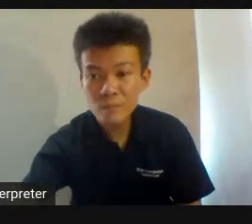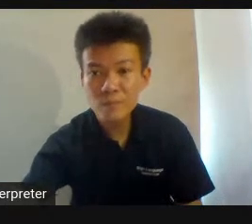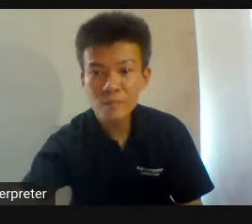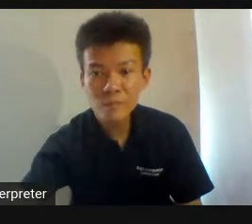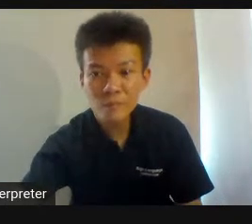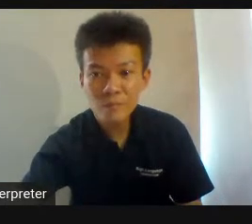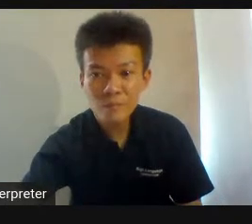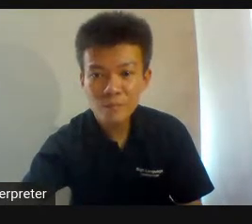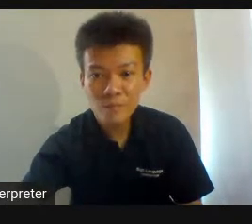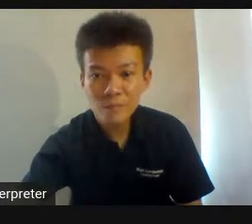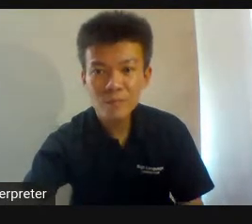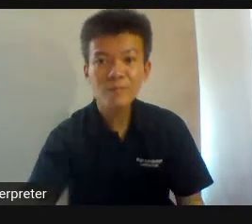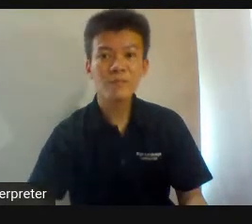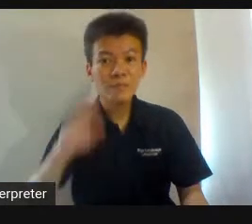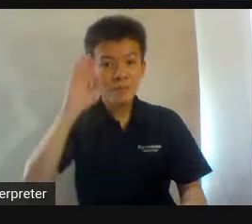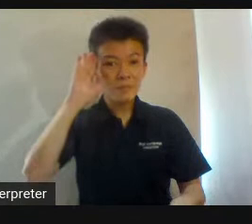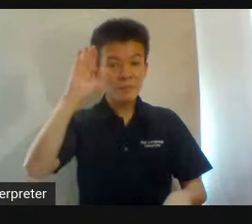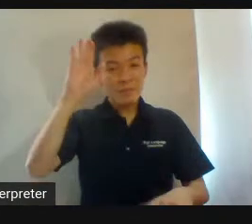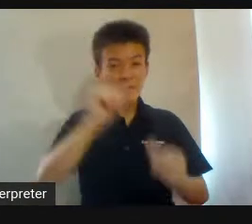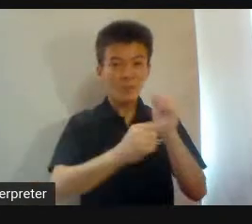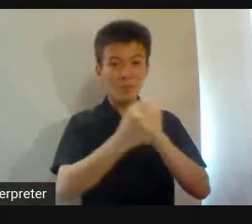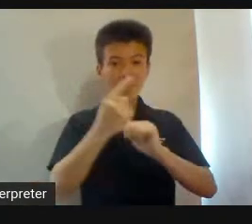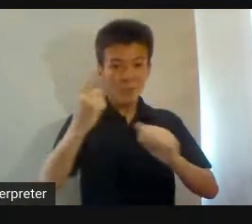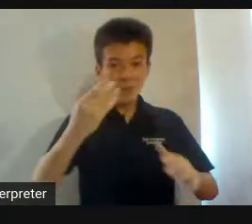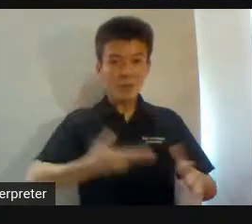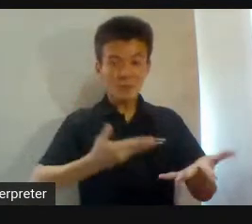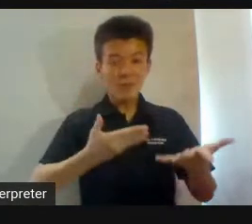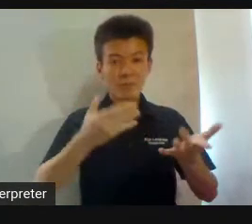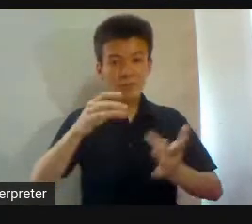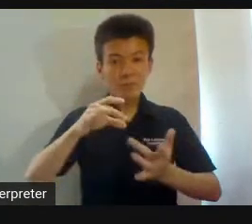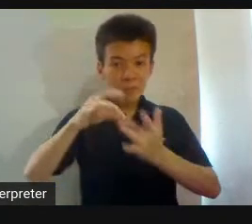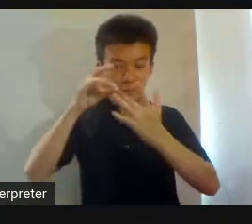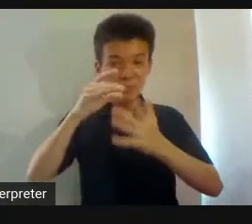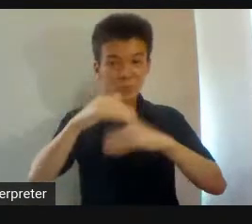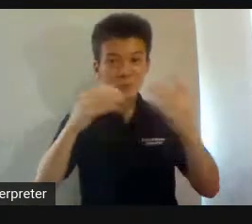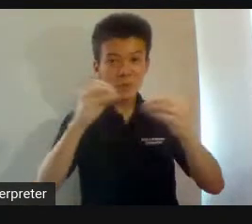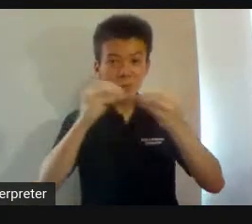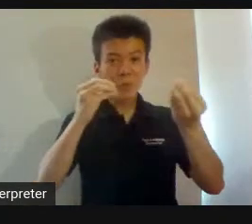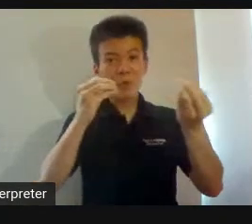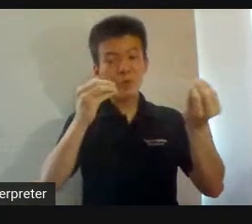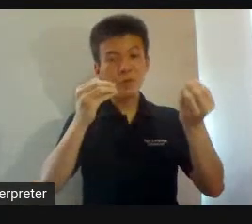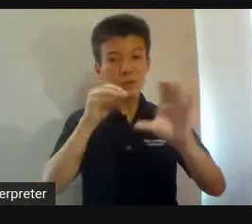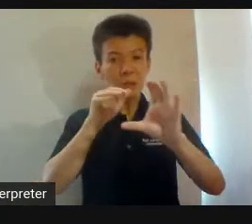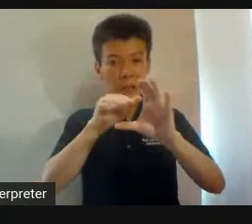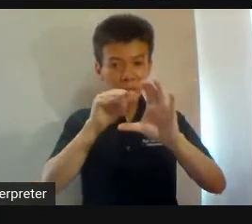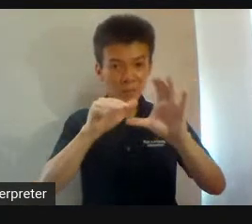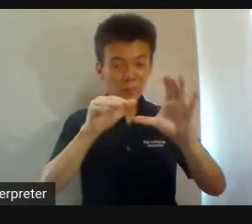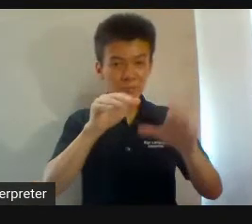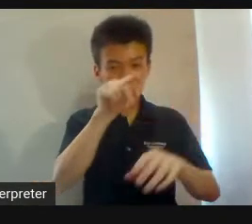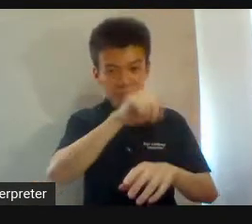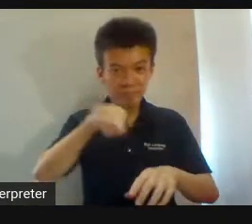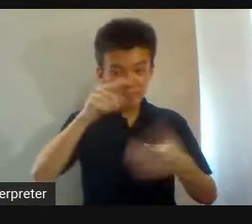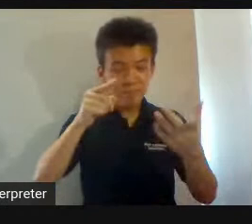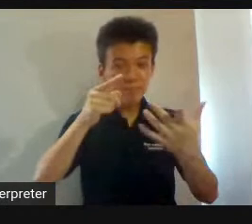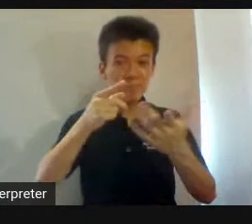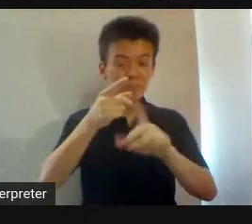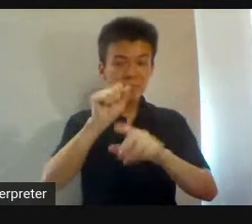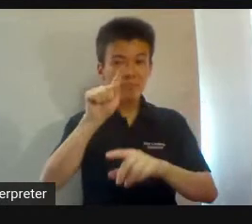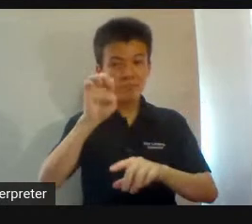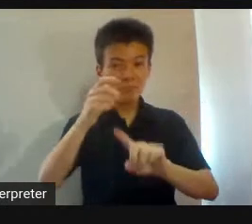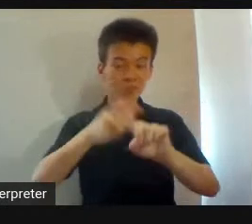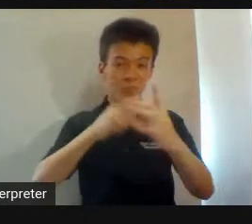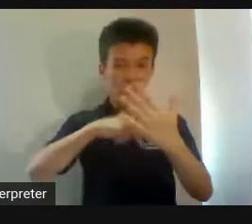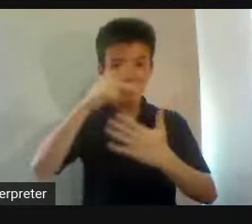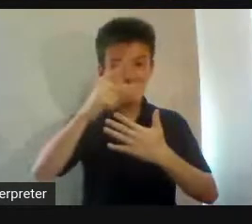Hi everyone, and welcome to today's special event, Building a More Accessible Circuit. I'm Stephen from the Programs Department at